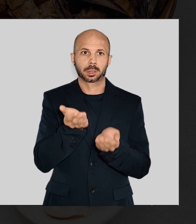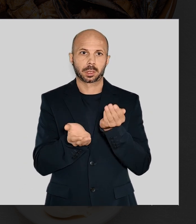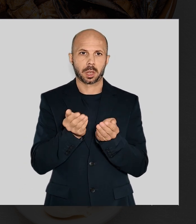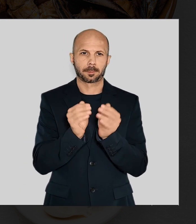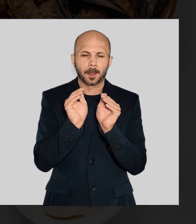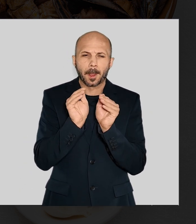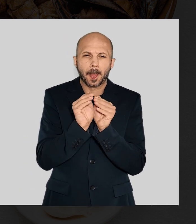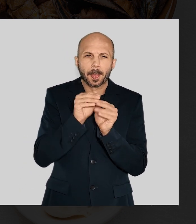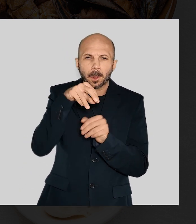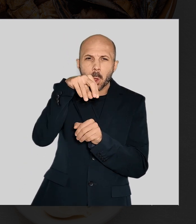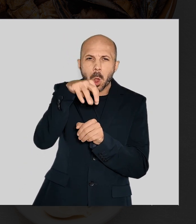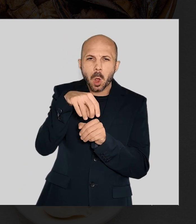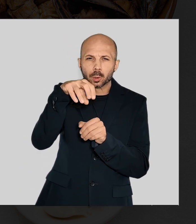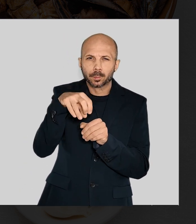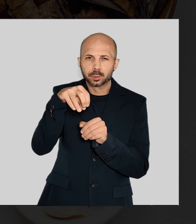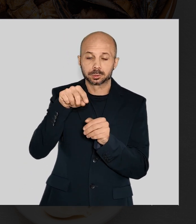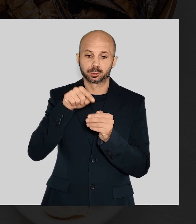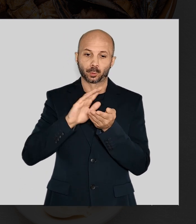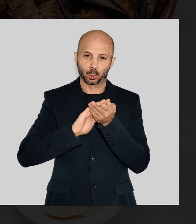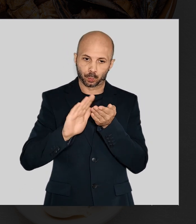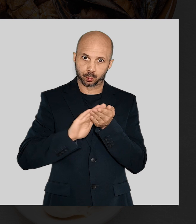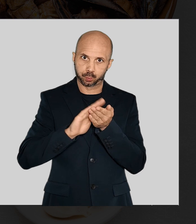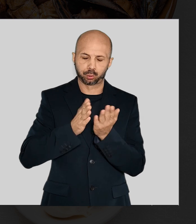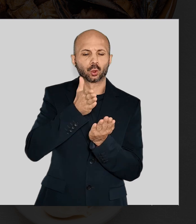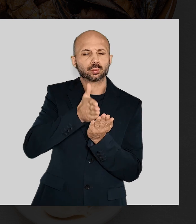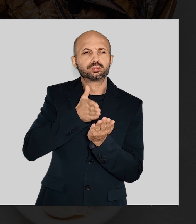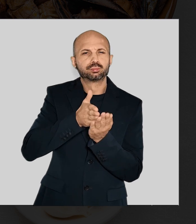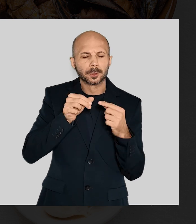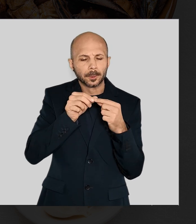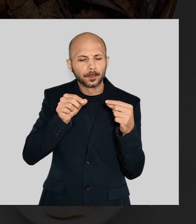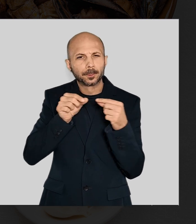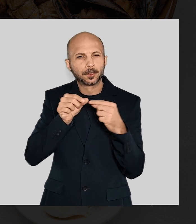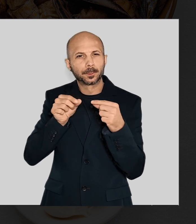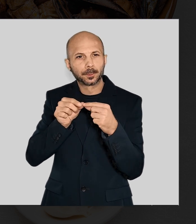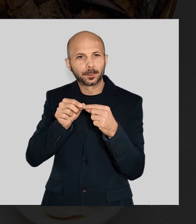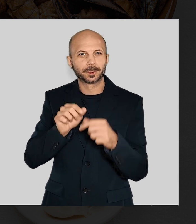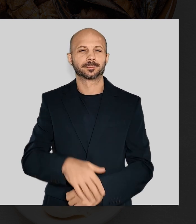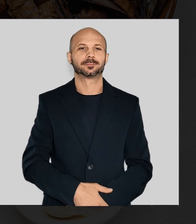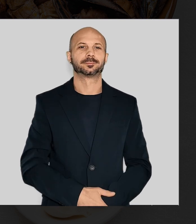500 grams of baby octopus cleaned and sliced into thin strips,